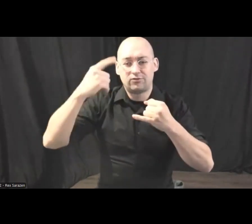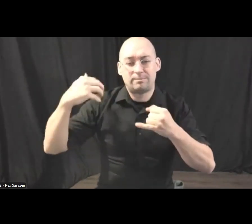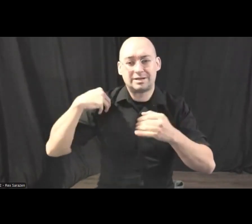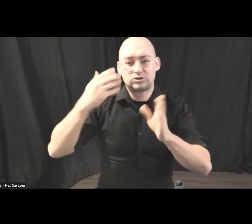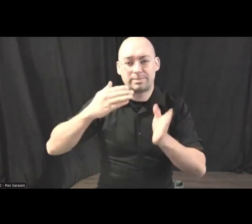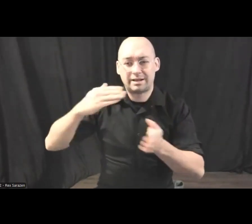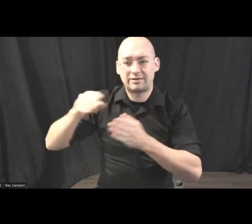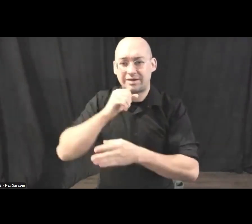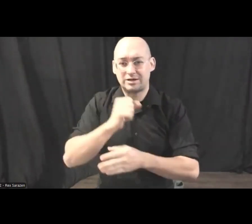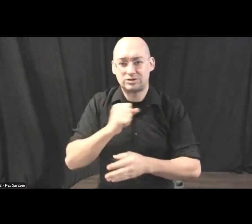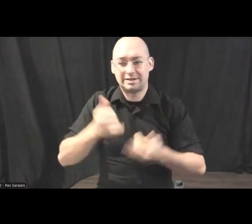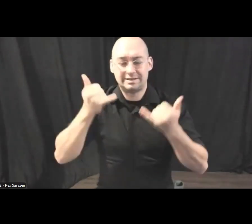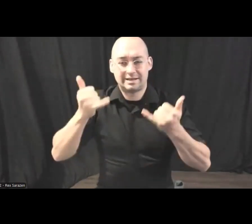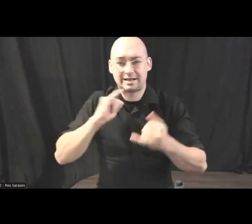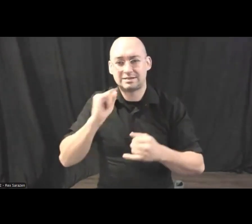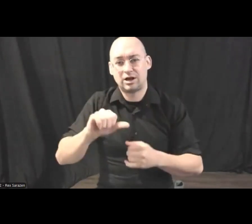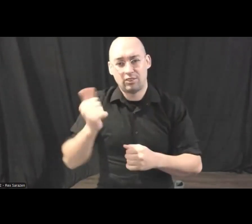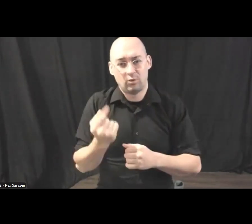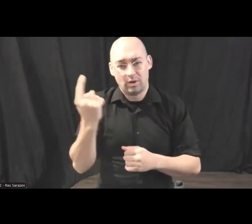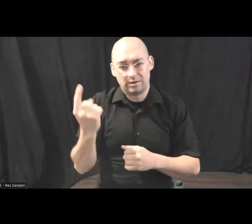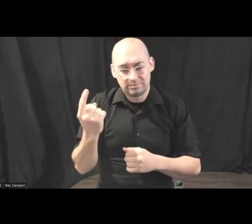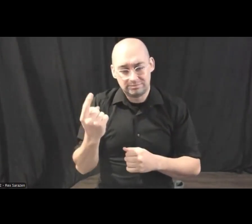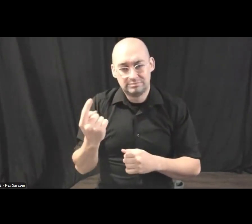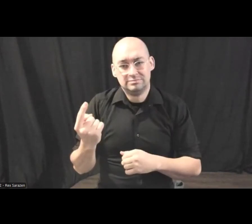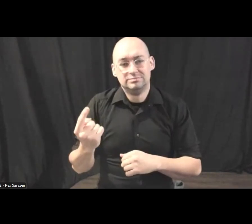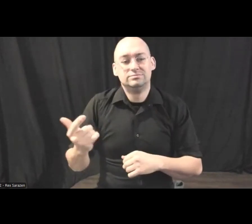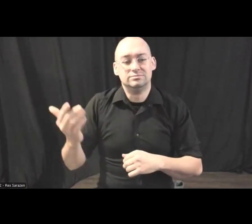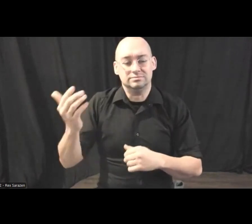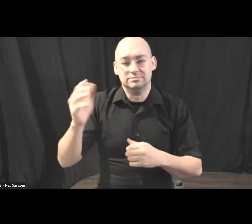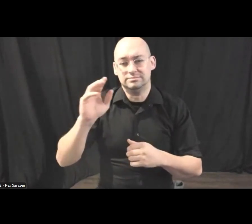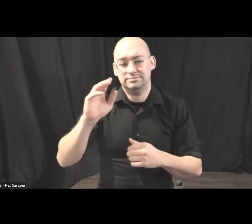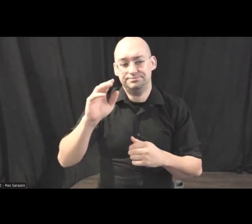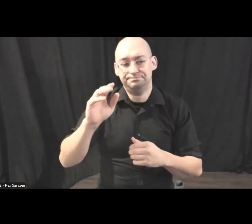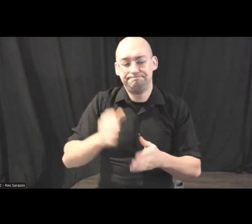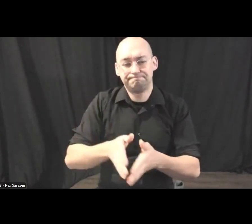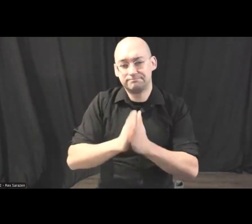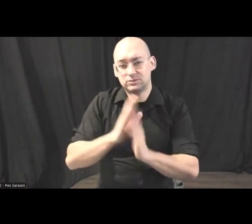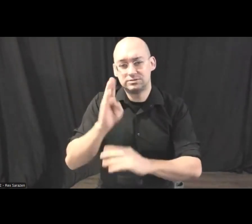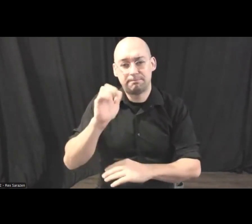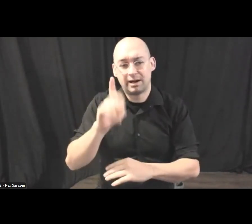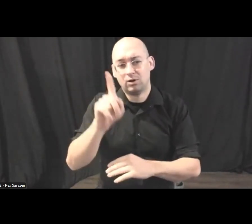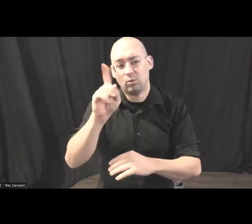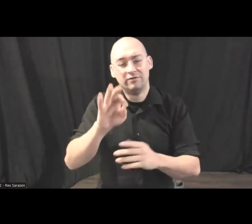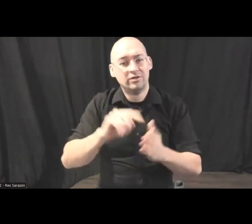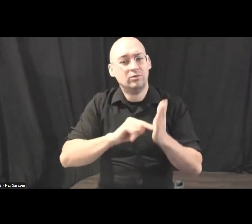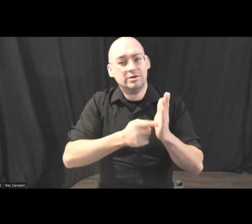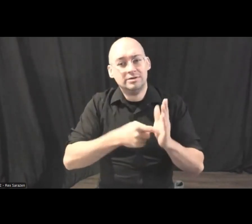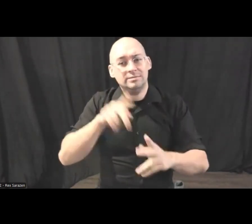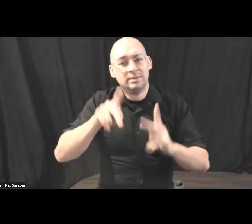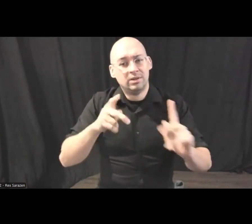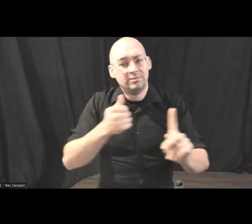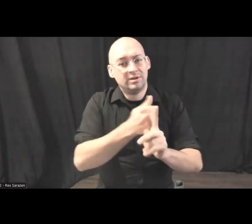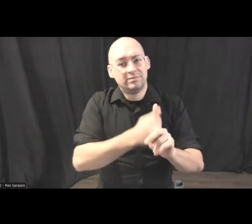another milestone along the road. I reflect back as one of the original stakeholders. I never dreamed, and